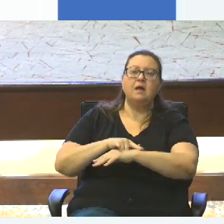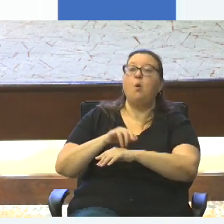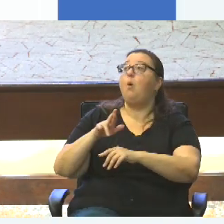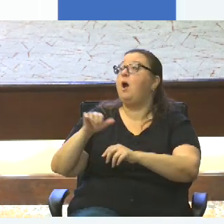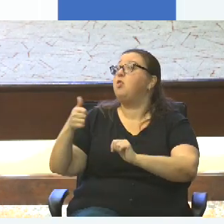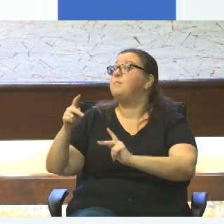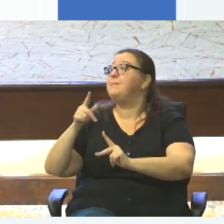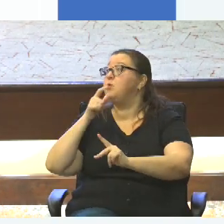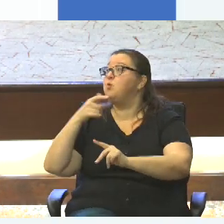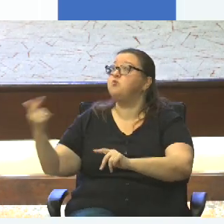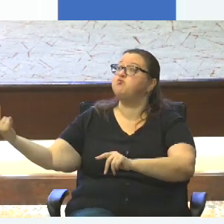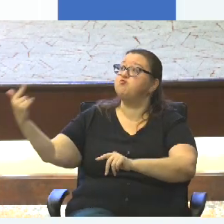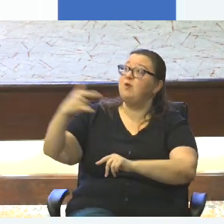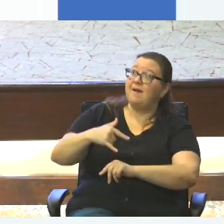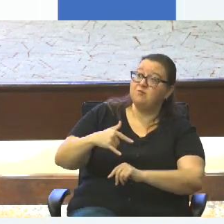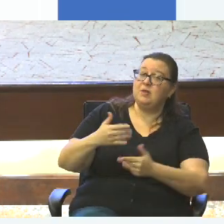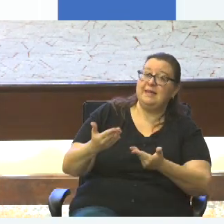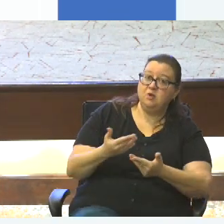home games at Baylor.